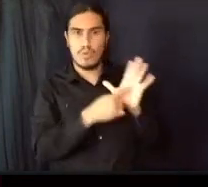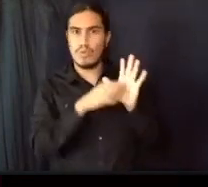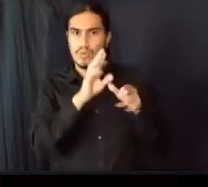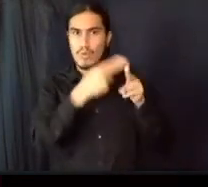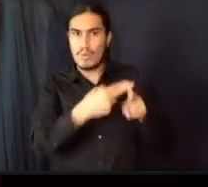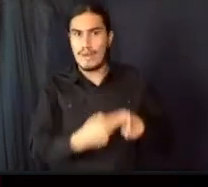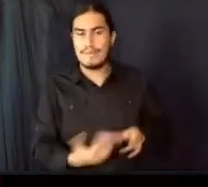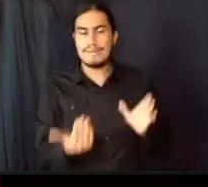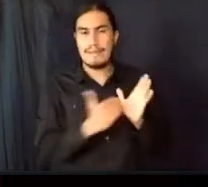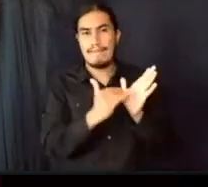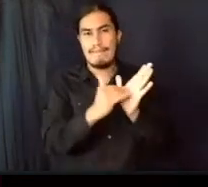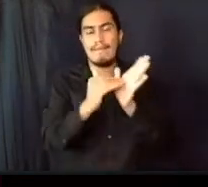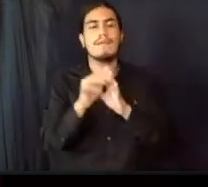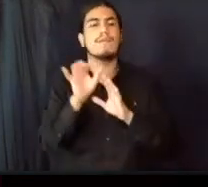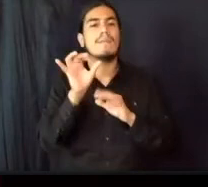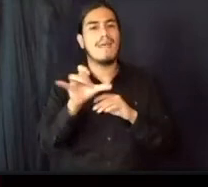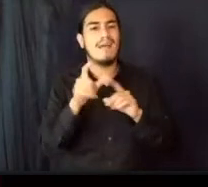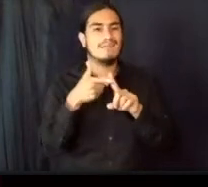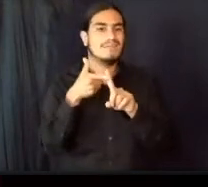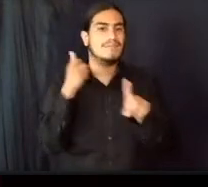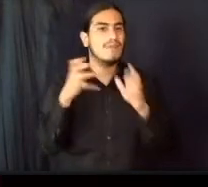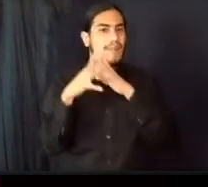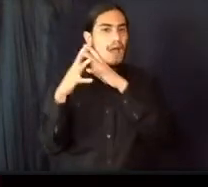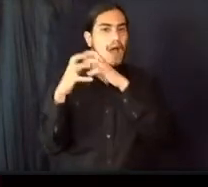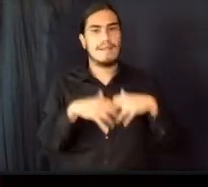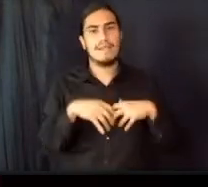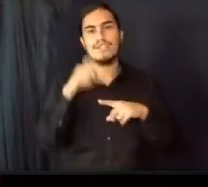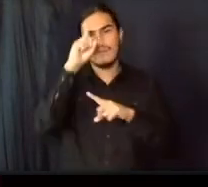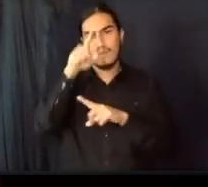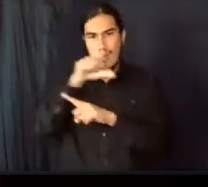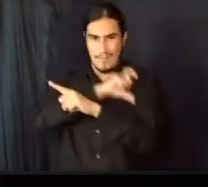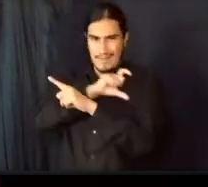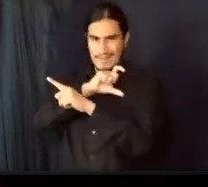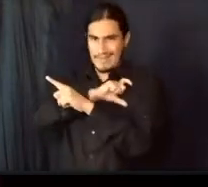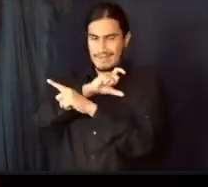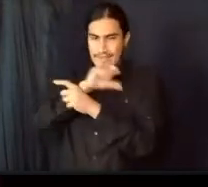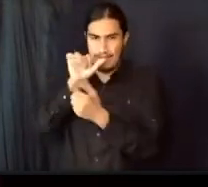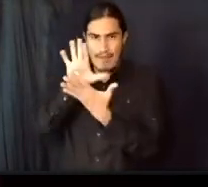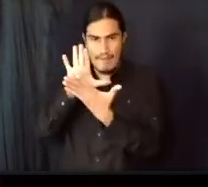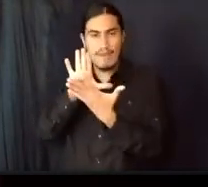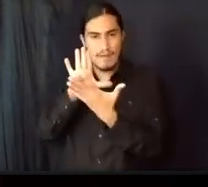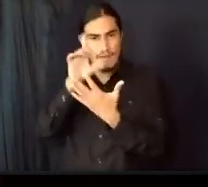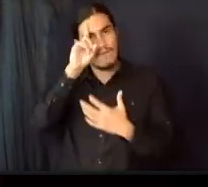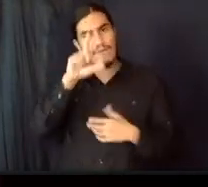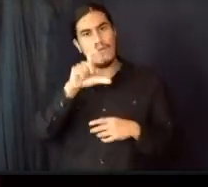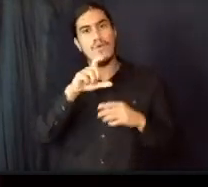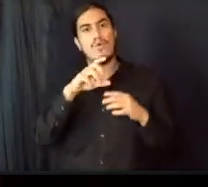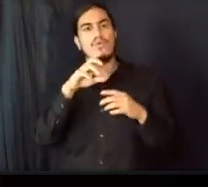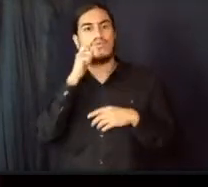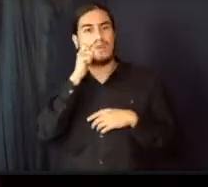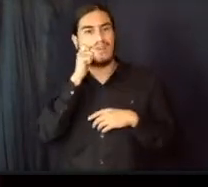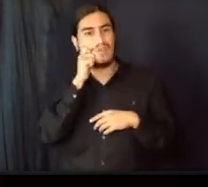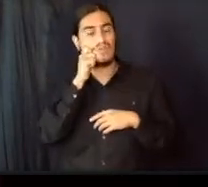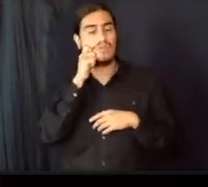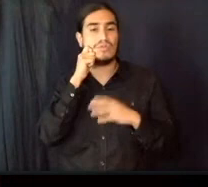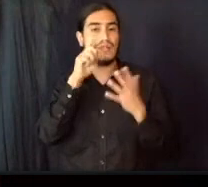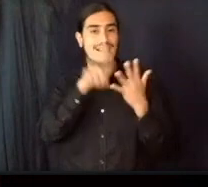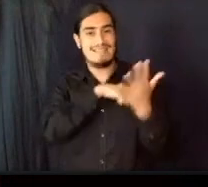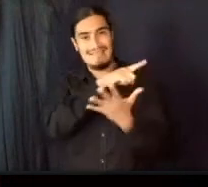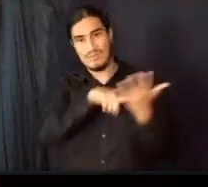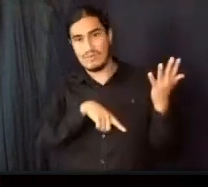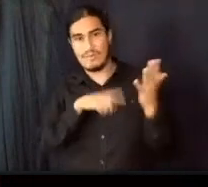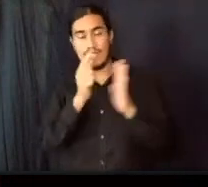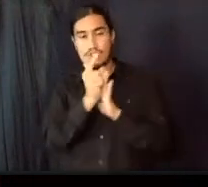span from the abolition of preventive policing methods to the inclusion of racial policing and anti-discrimination law. Moreover,